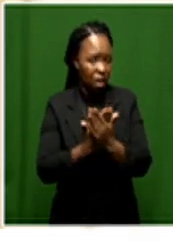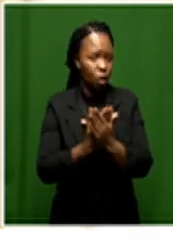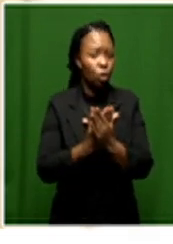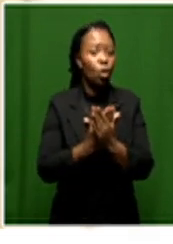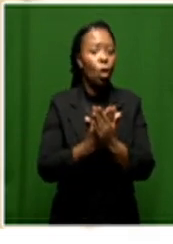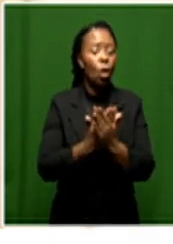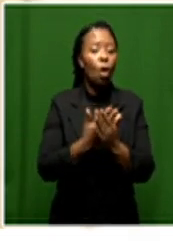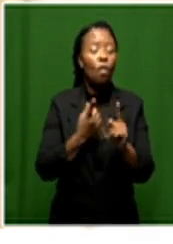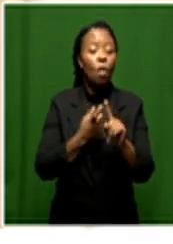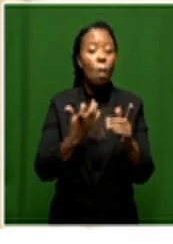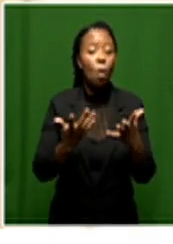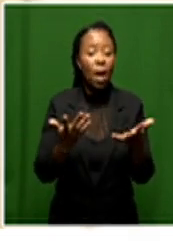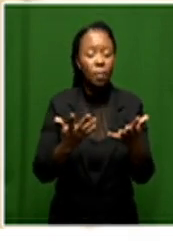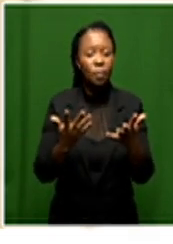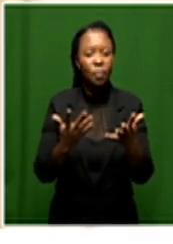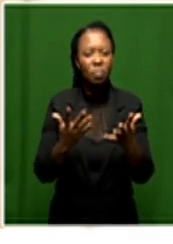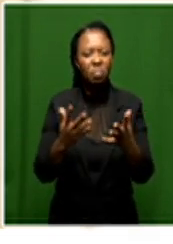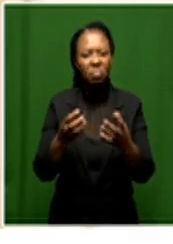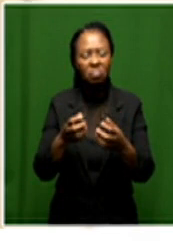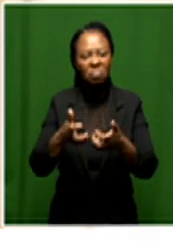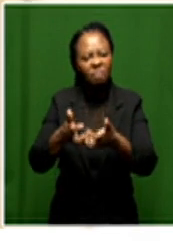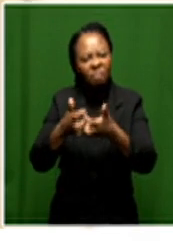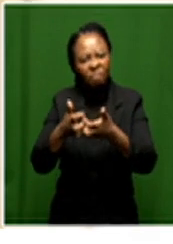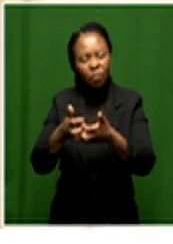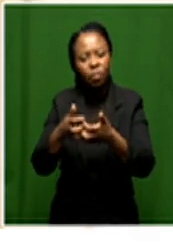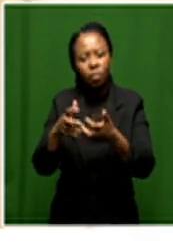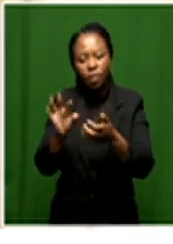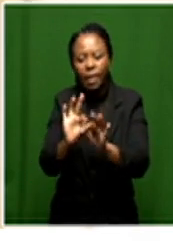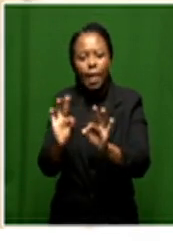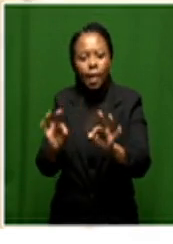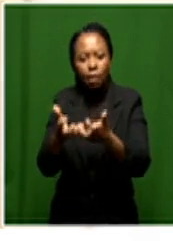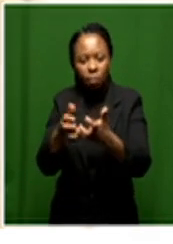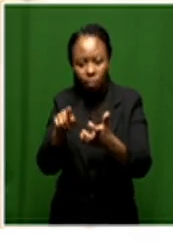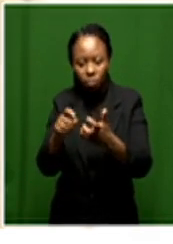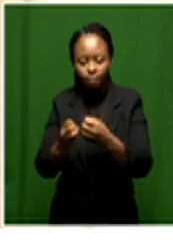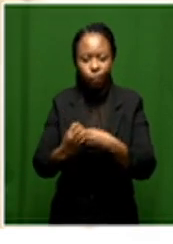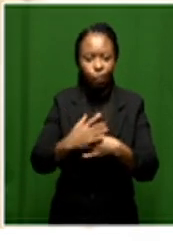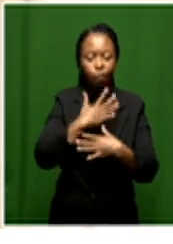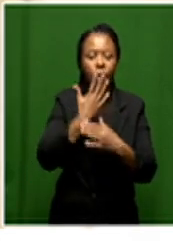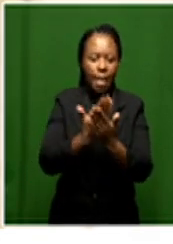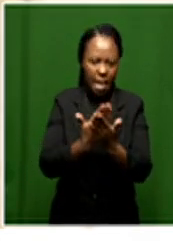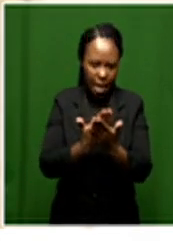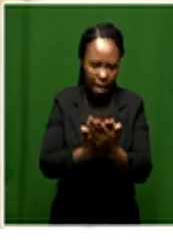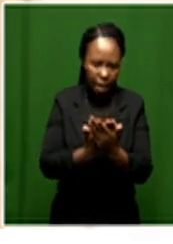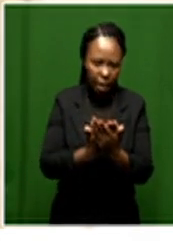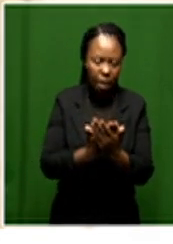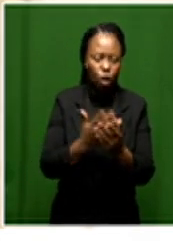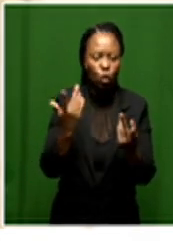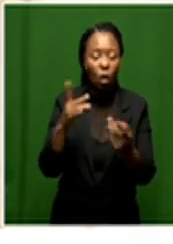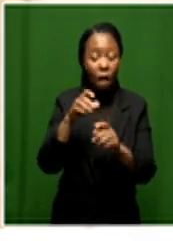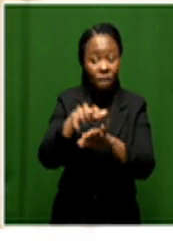from handling fetuses. Farmers, when they try and assist the